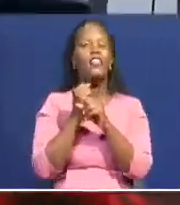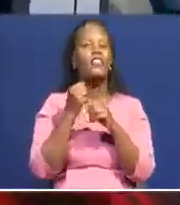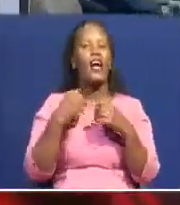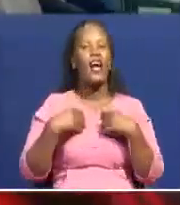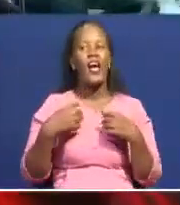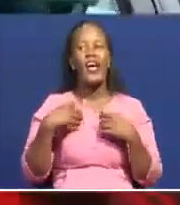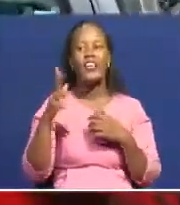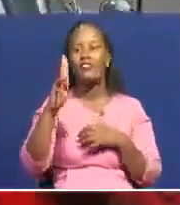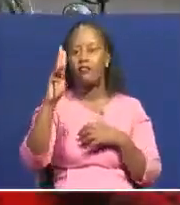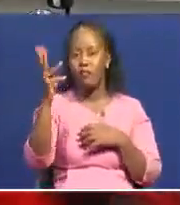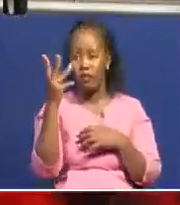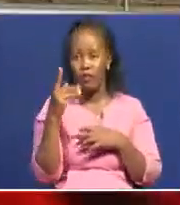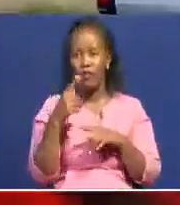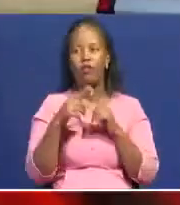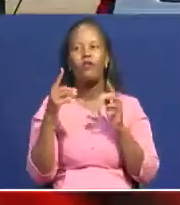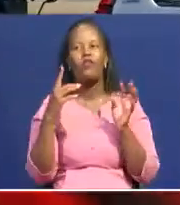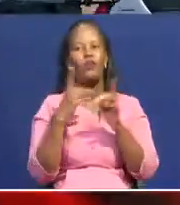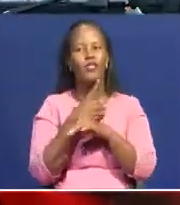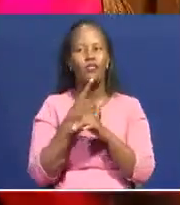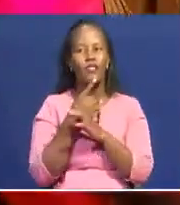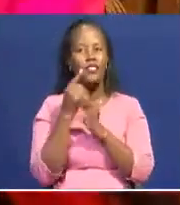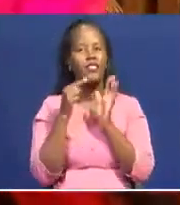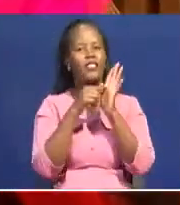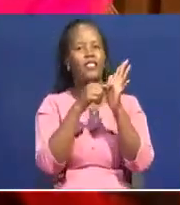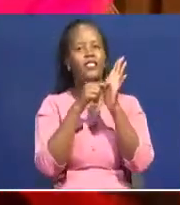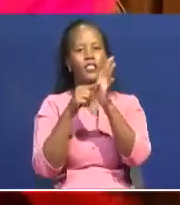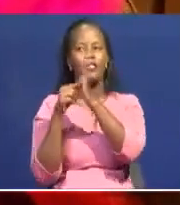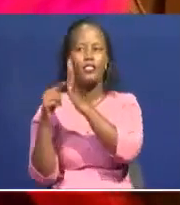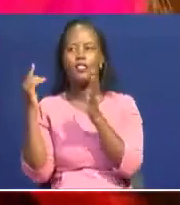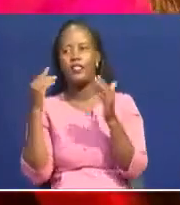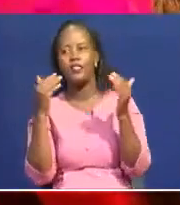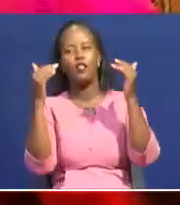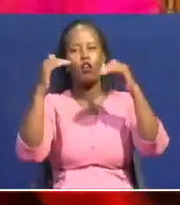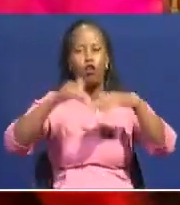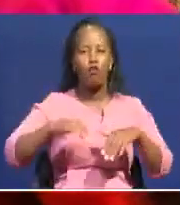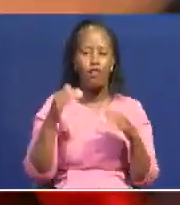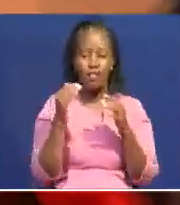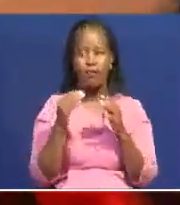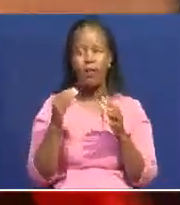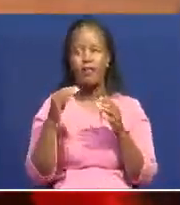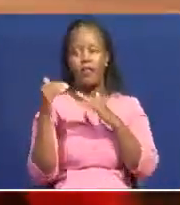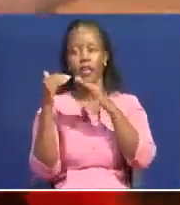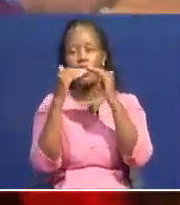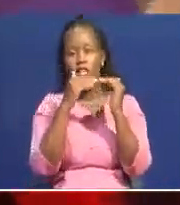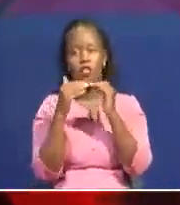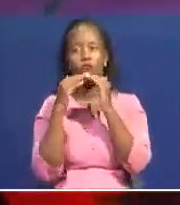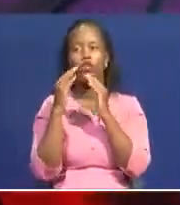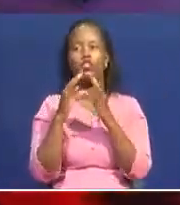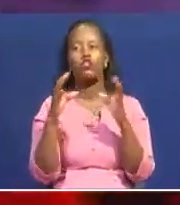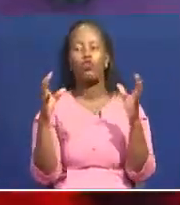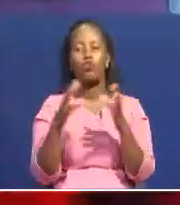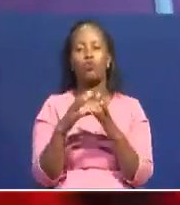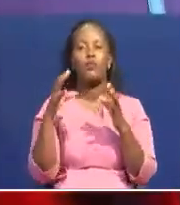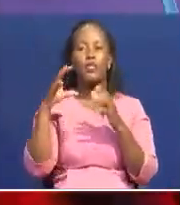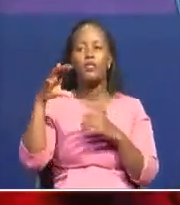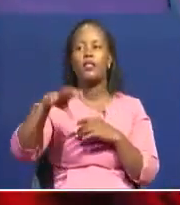of a series of roadshows and investment forums organized by Equity Group in the Democratic Republic of